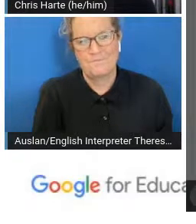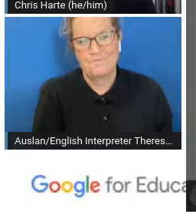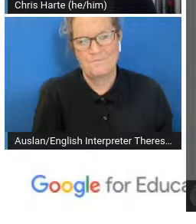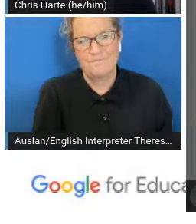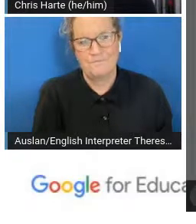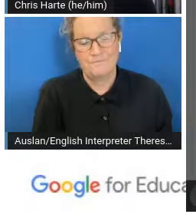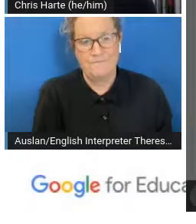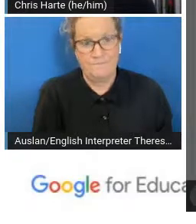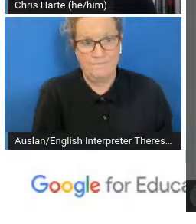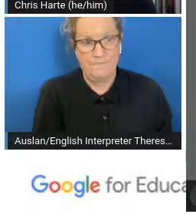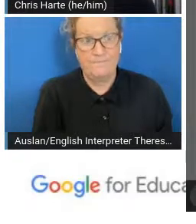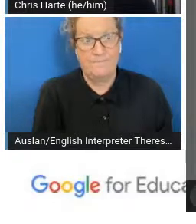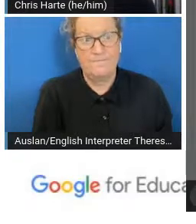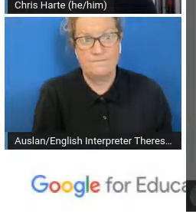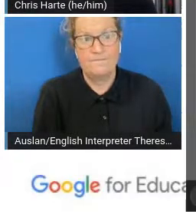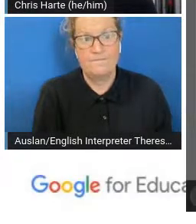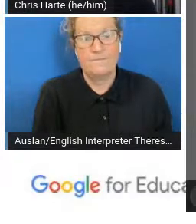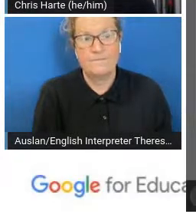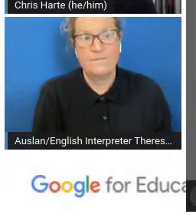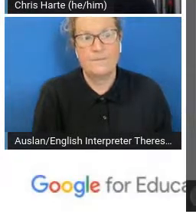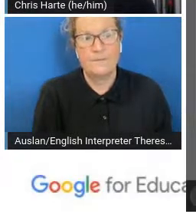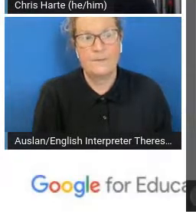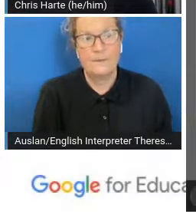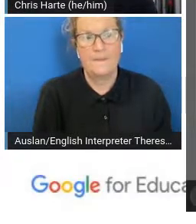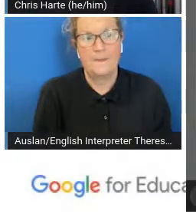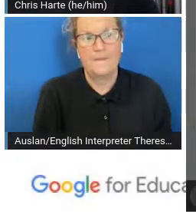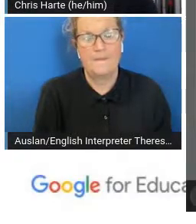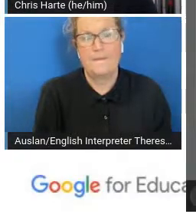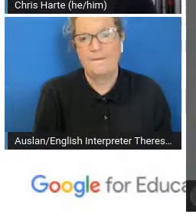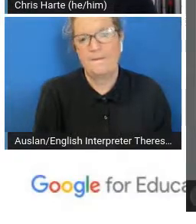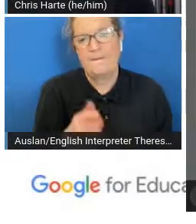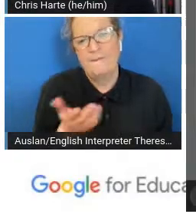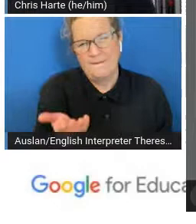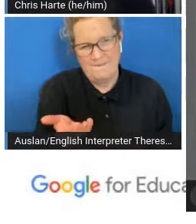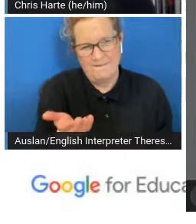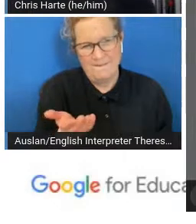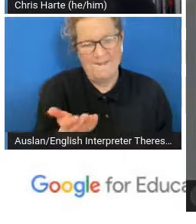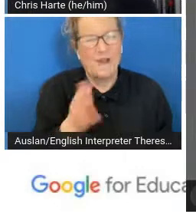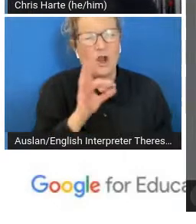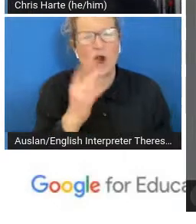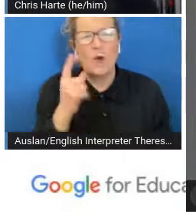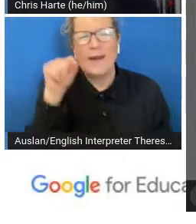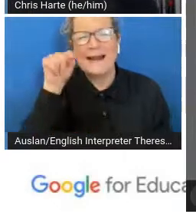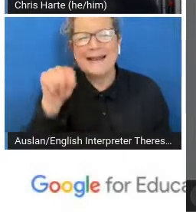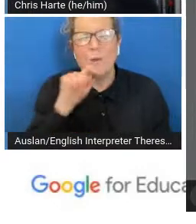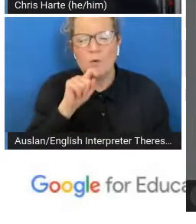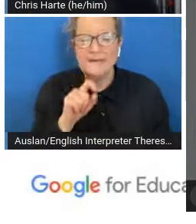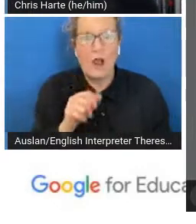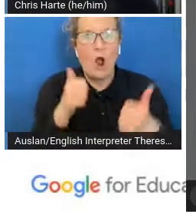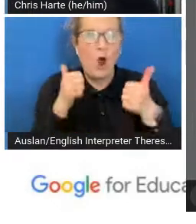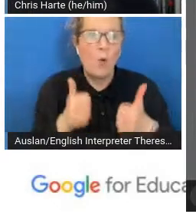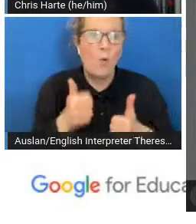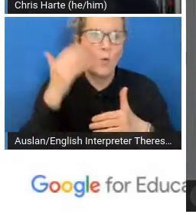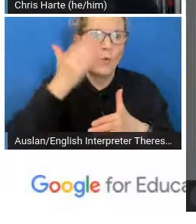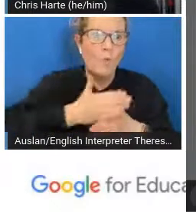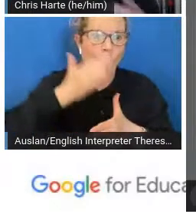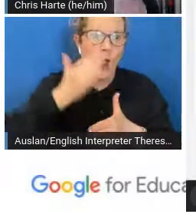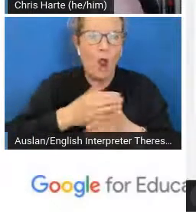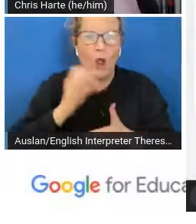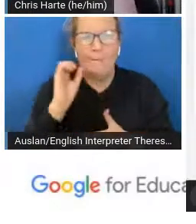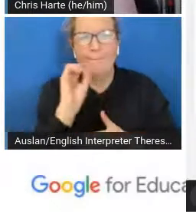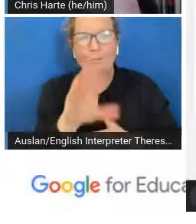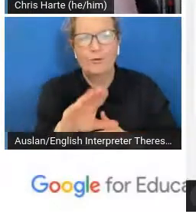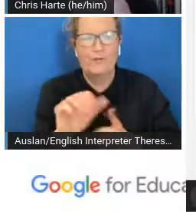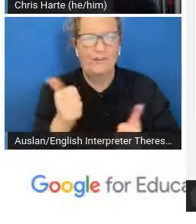Now, I'm sure no teacher in this call has ever just written good work on their on some kids' work.